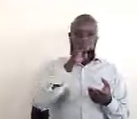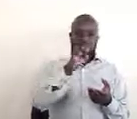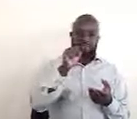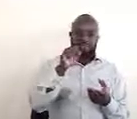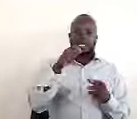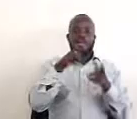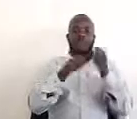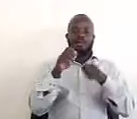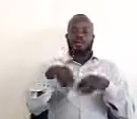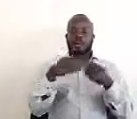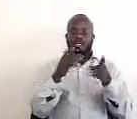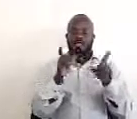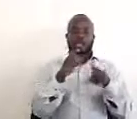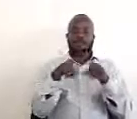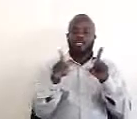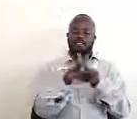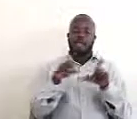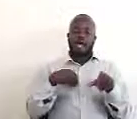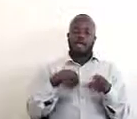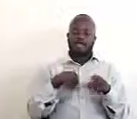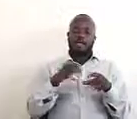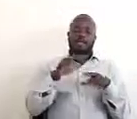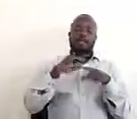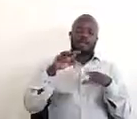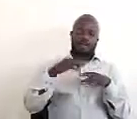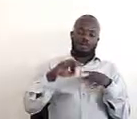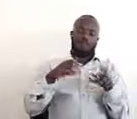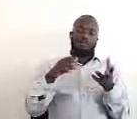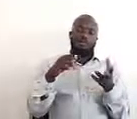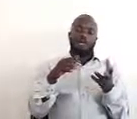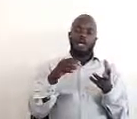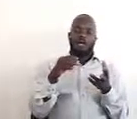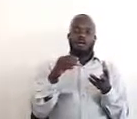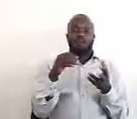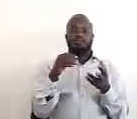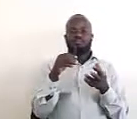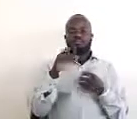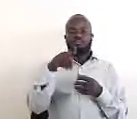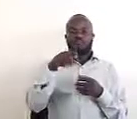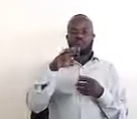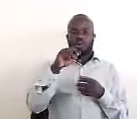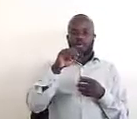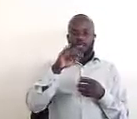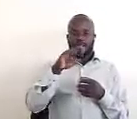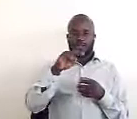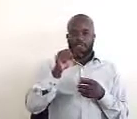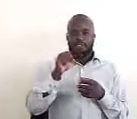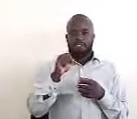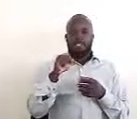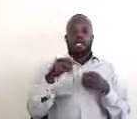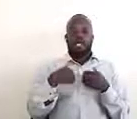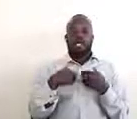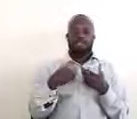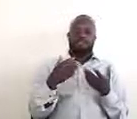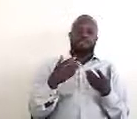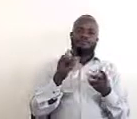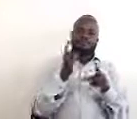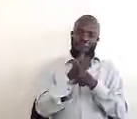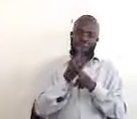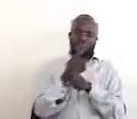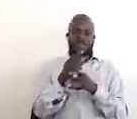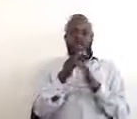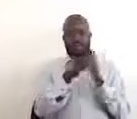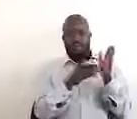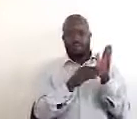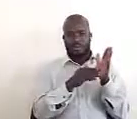eggs, cheese, milk products. But there's also vegetable proteins. We haven't forgotten you vegetarians. Beans, peas and lentils,